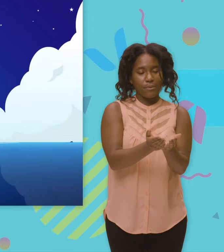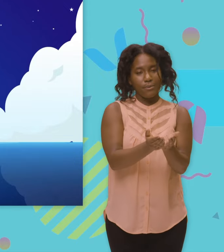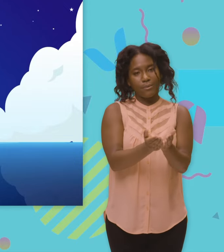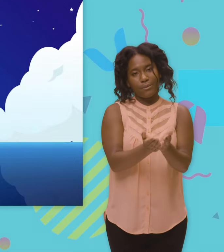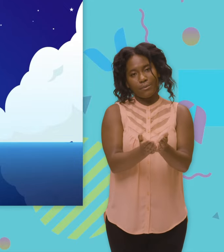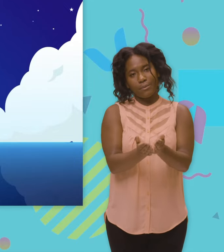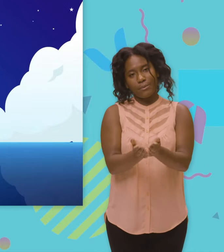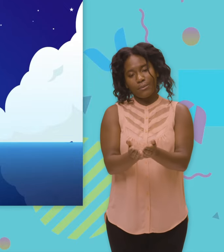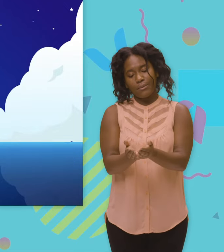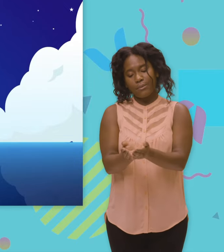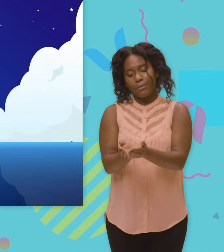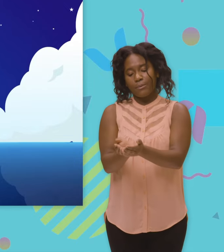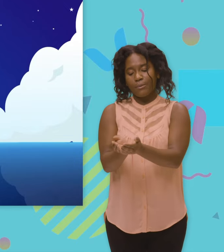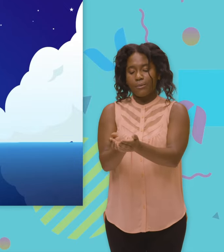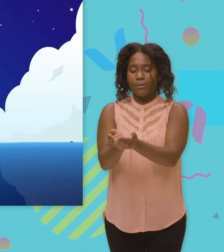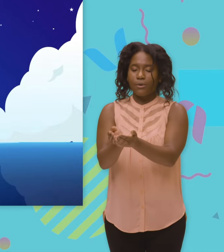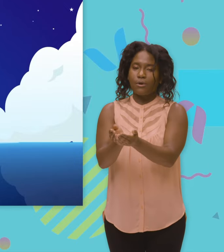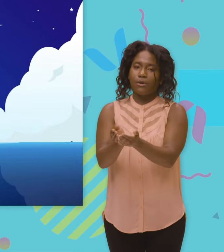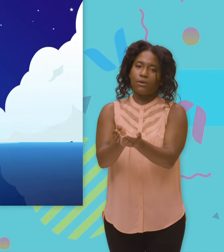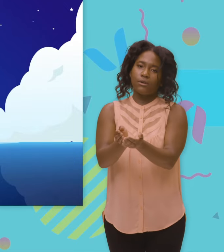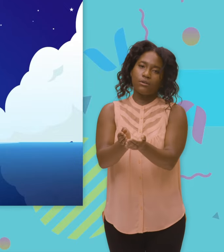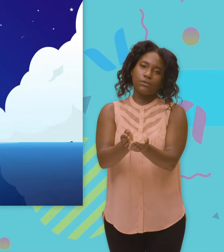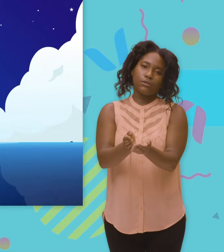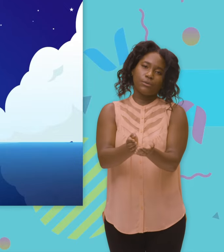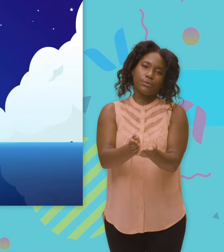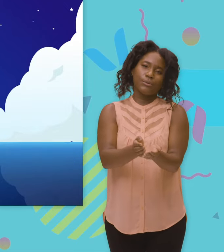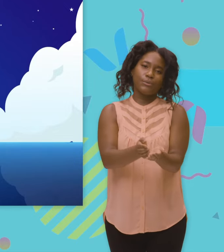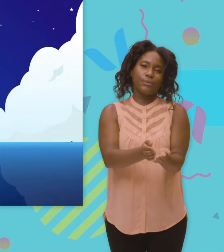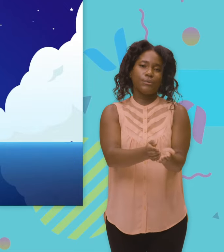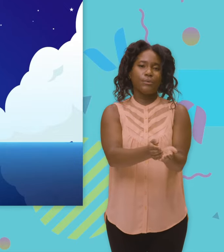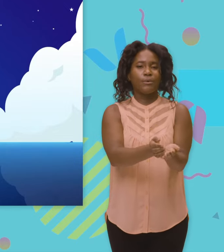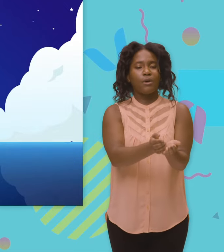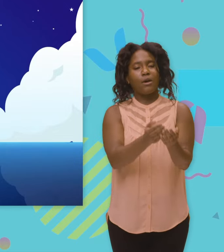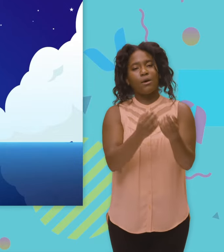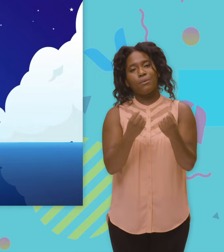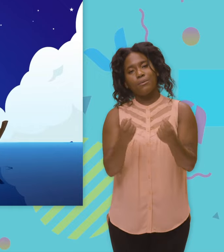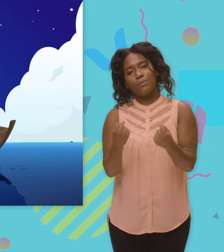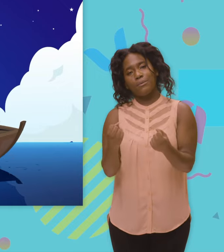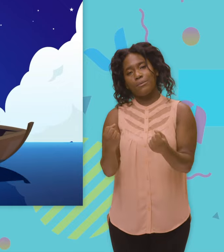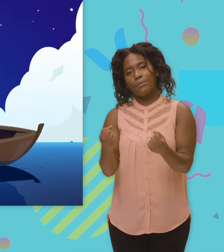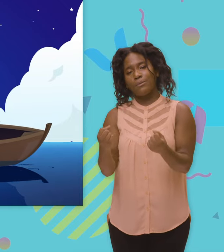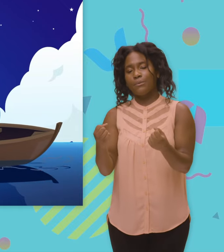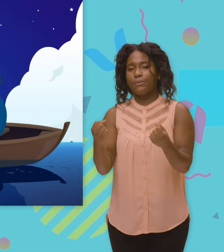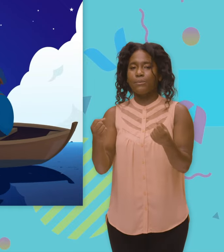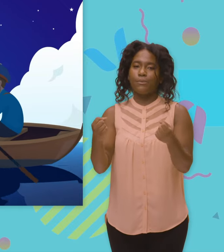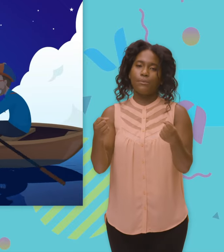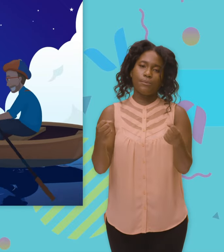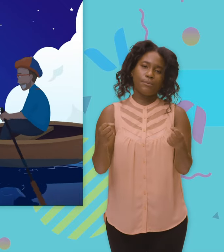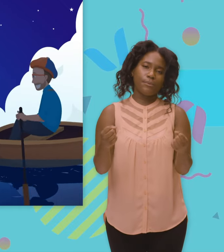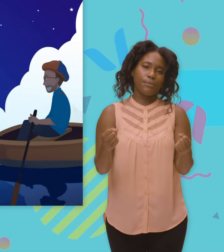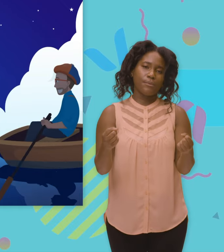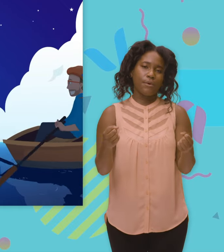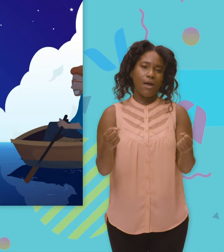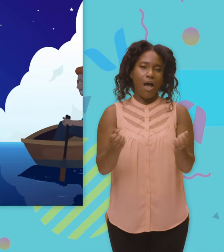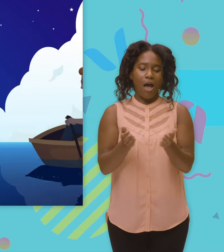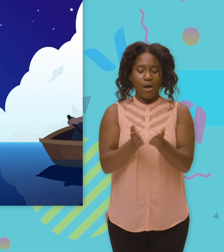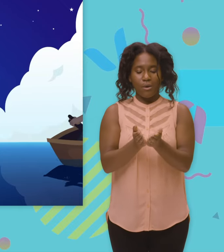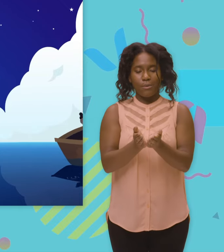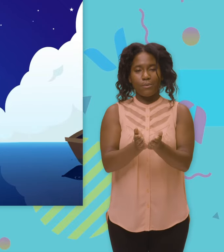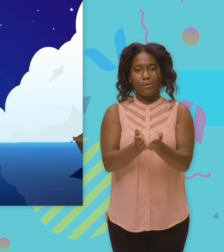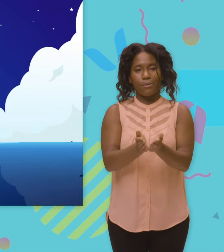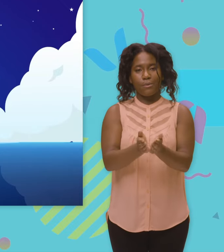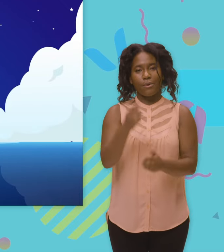The river, sailing on the sea, cruising on the